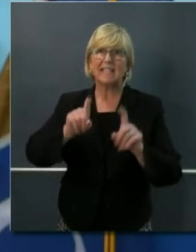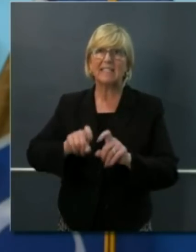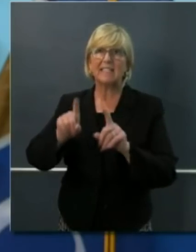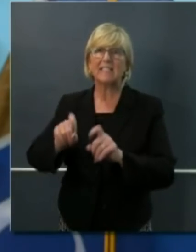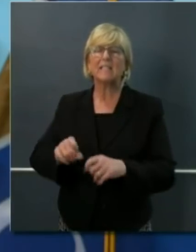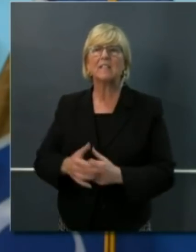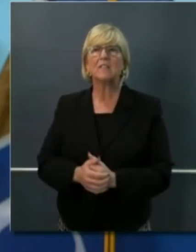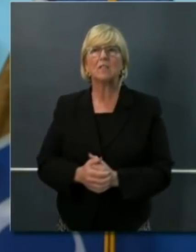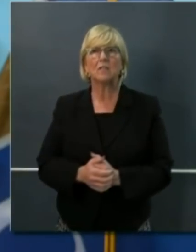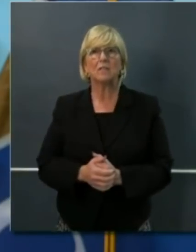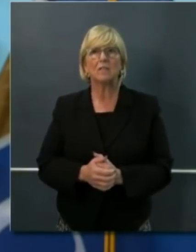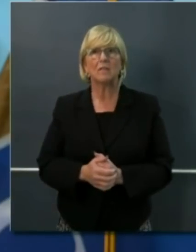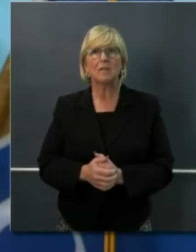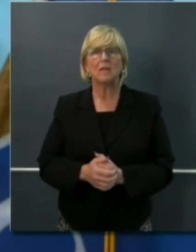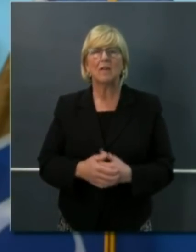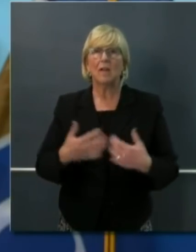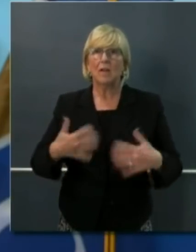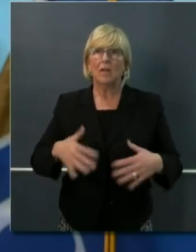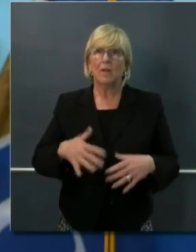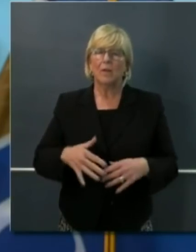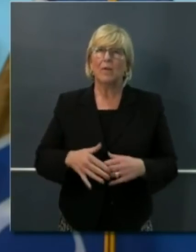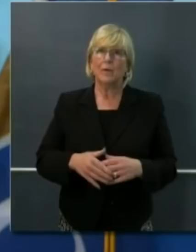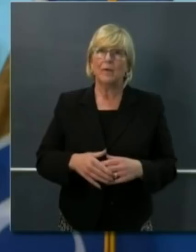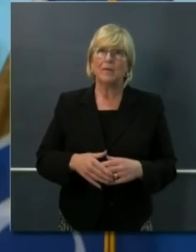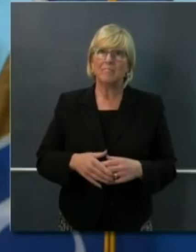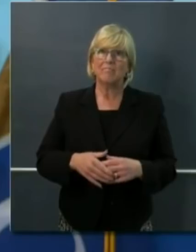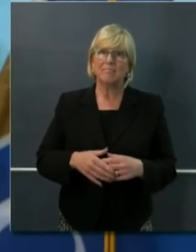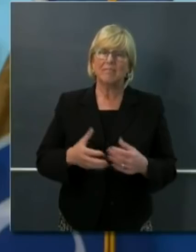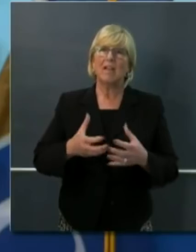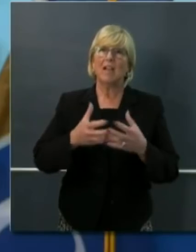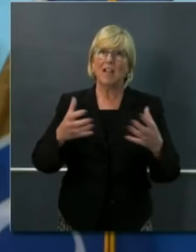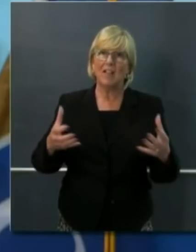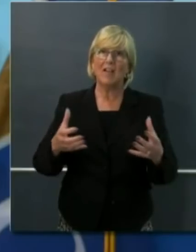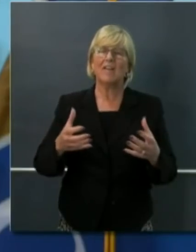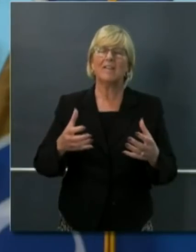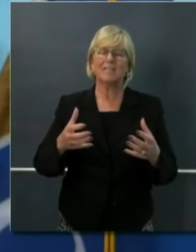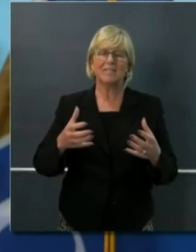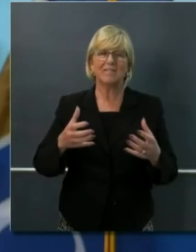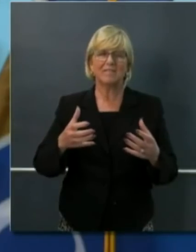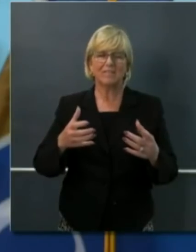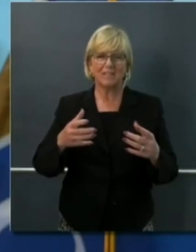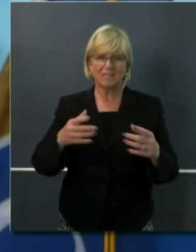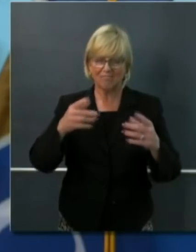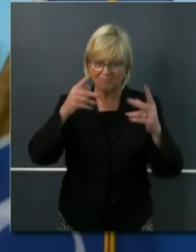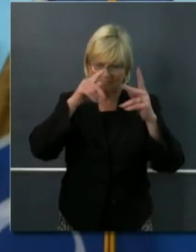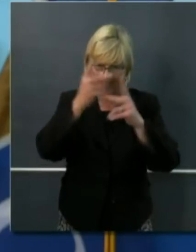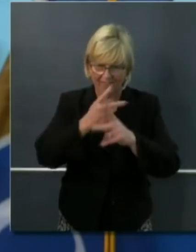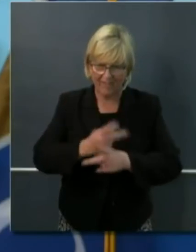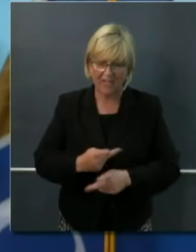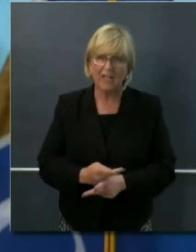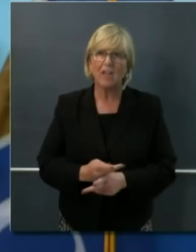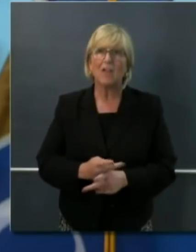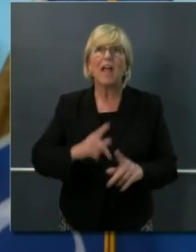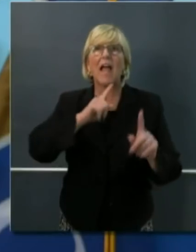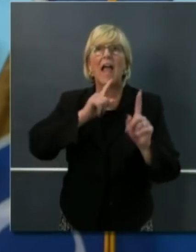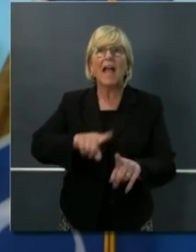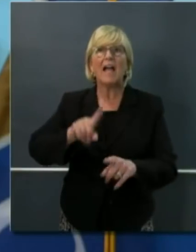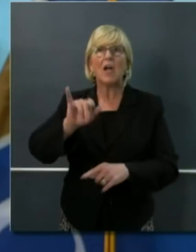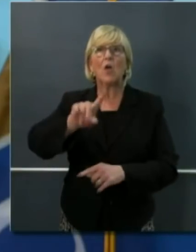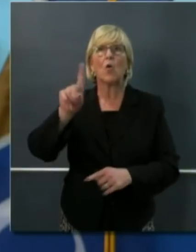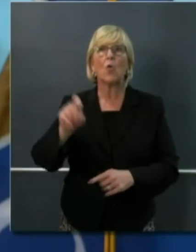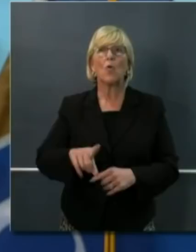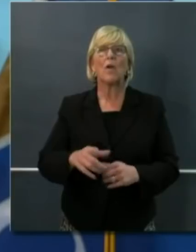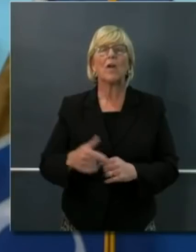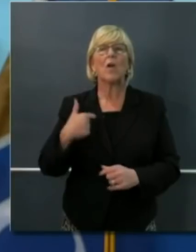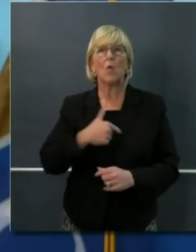put together that are quite literally real time, not just asking those questions, but answering those questions, to once again highlight that